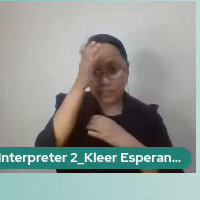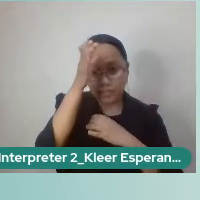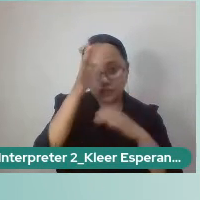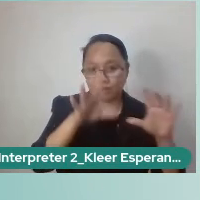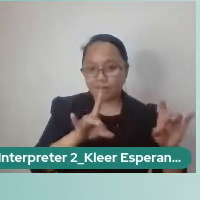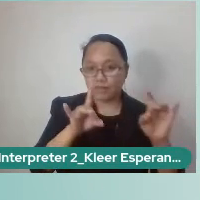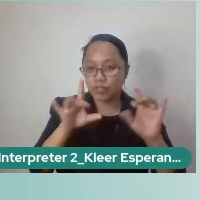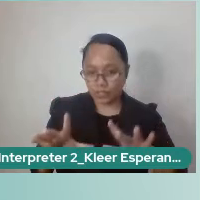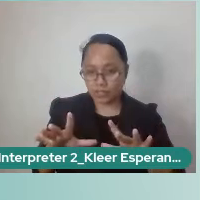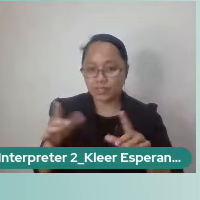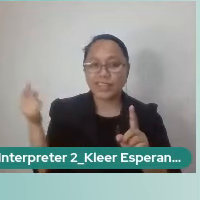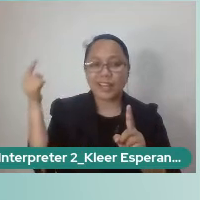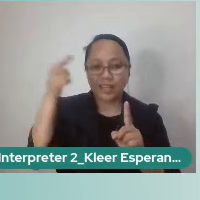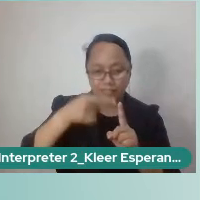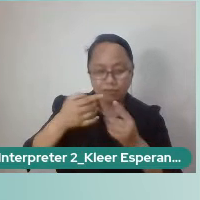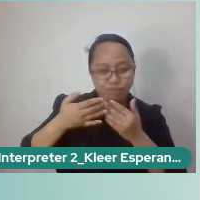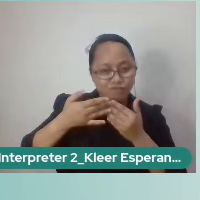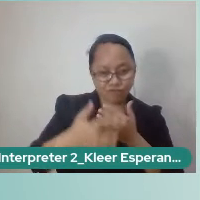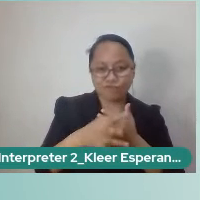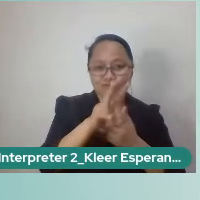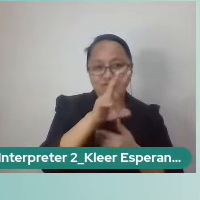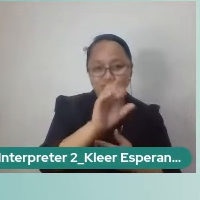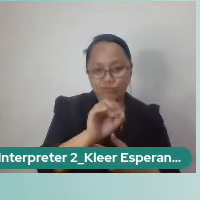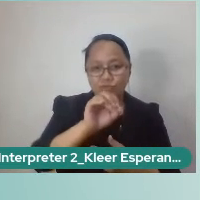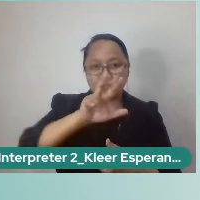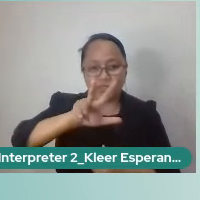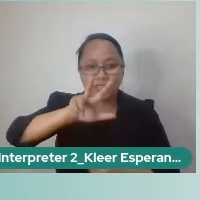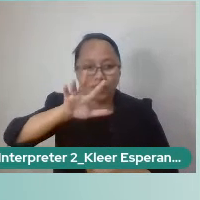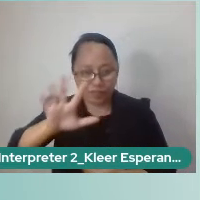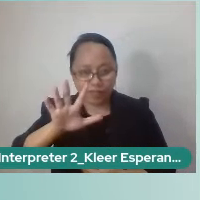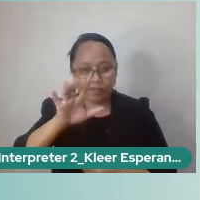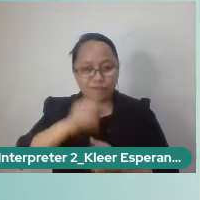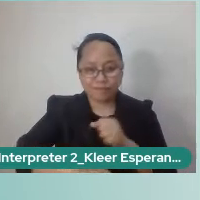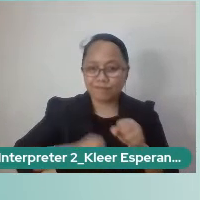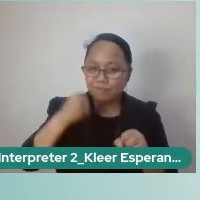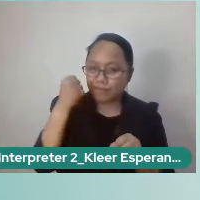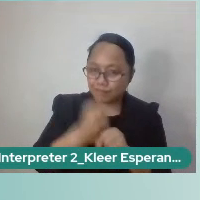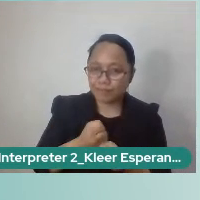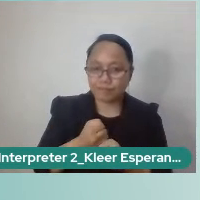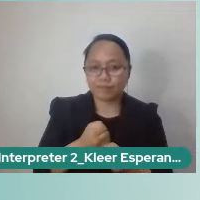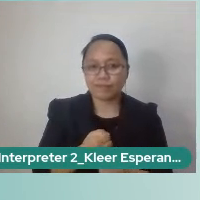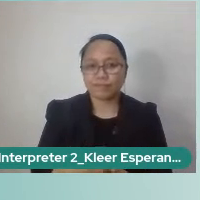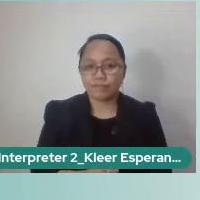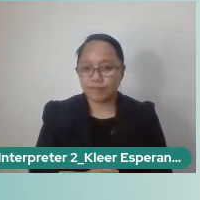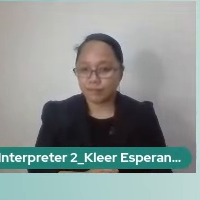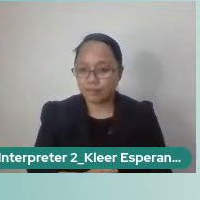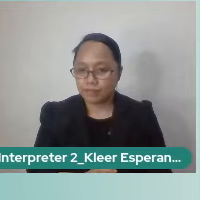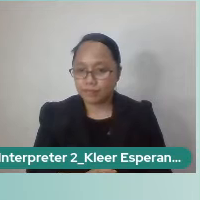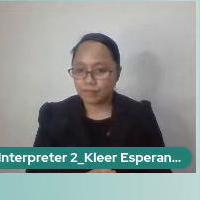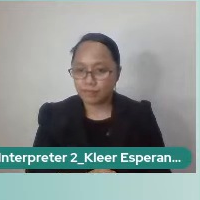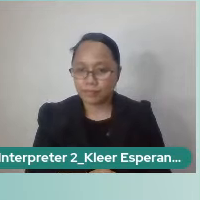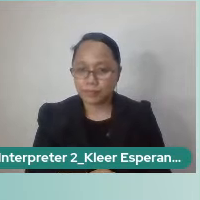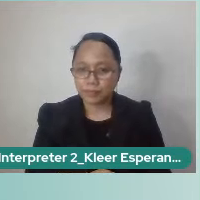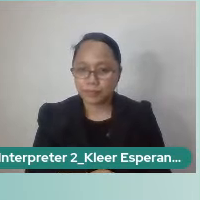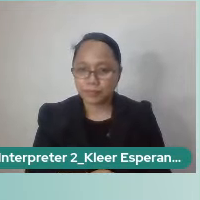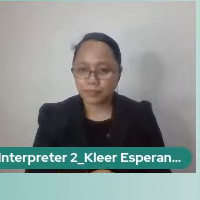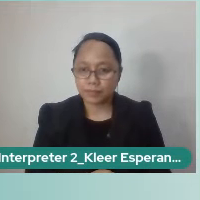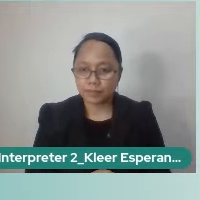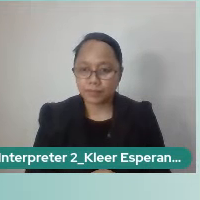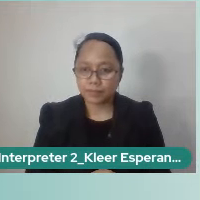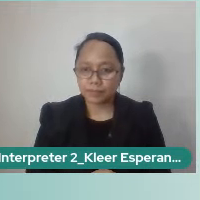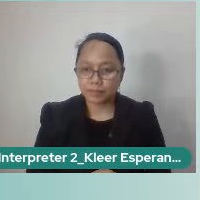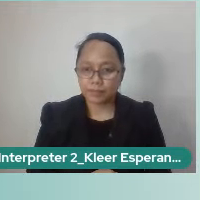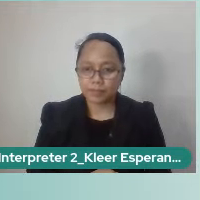stakeholder engagement and consultation going on towards that. And we hope to launch this plan. It's hoped and expected the plan